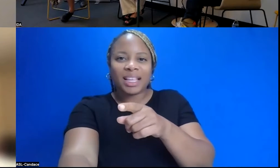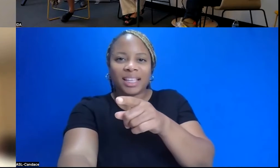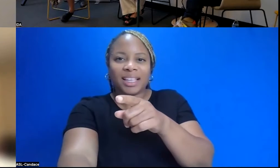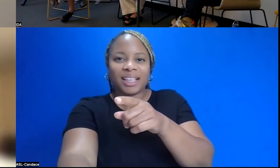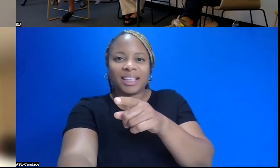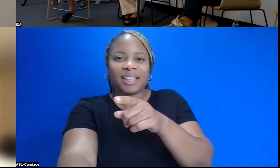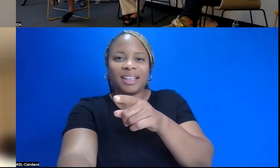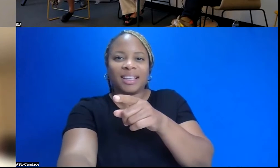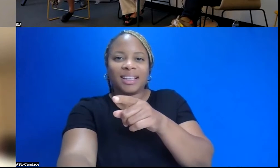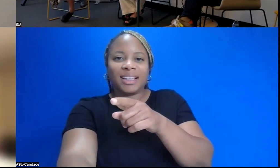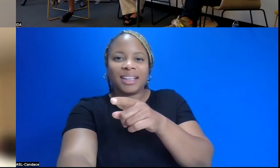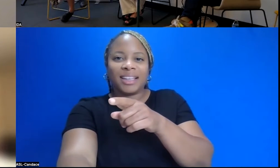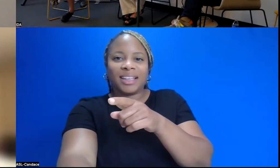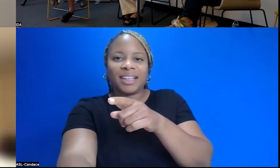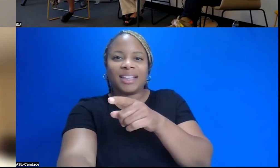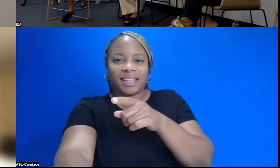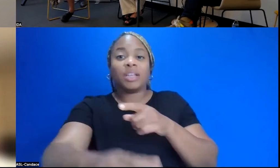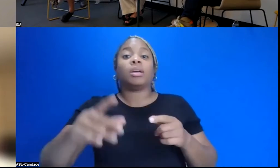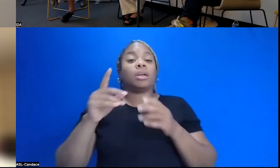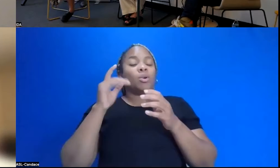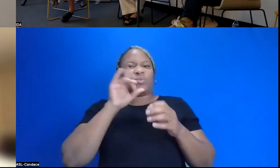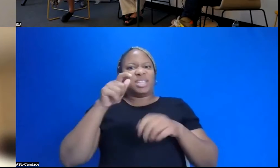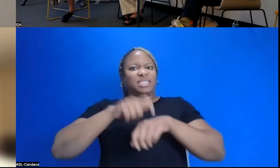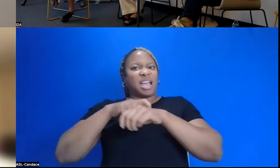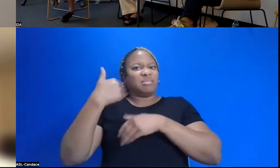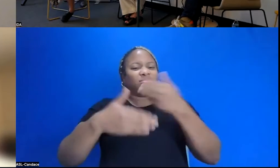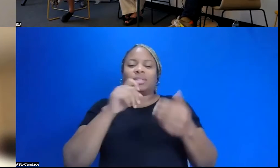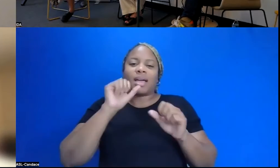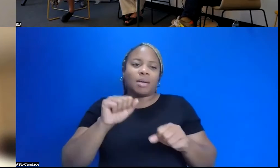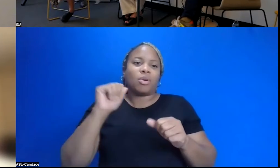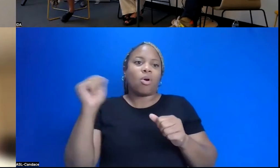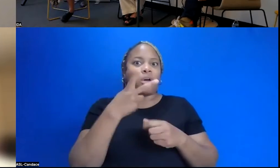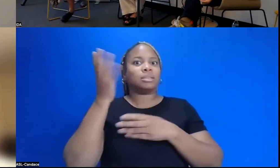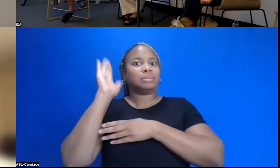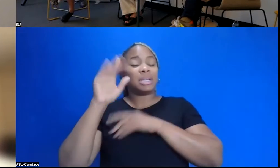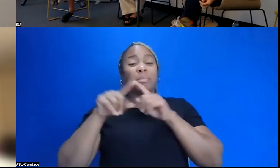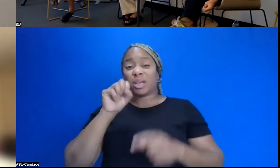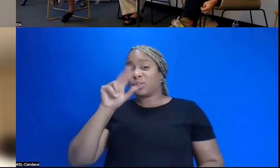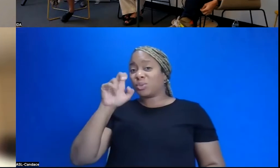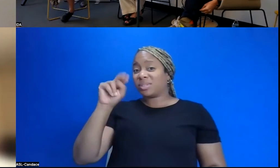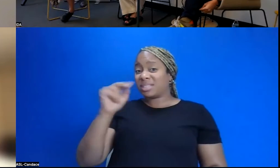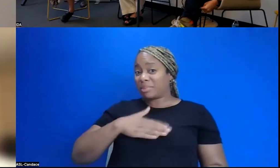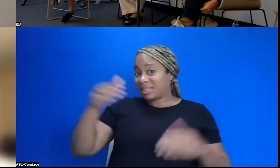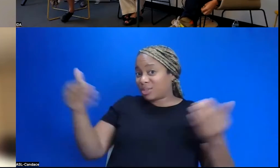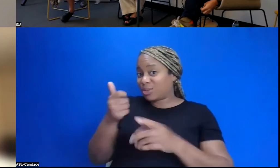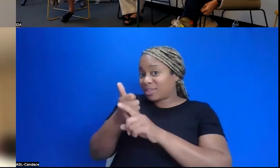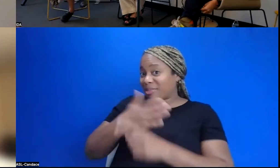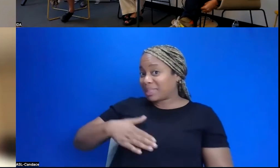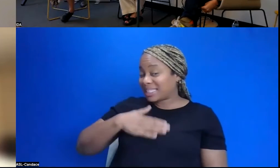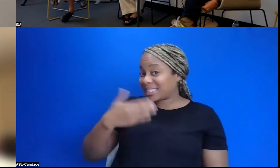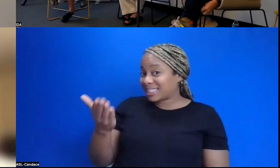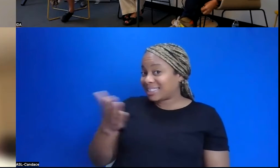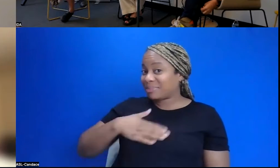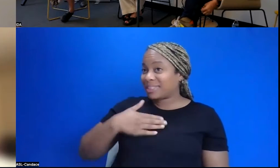things moving, we weren't able to have everyone speak, but Susan, do you want to introduce yourself real quick?